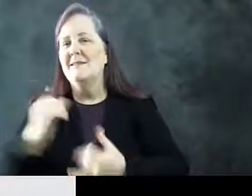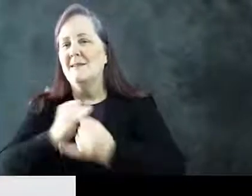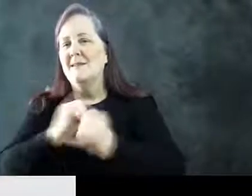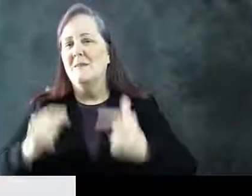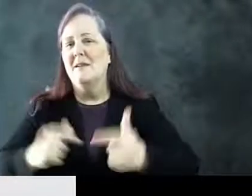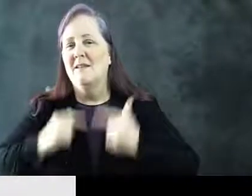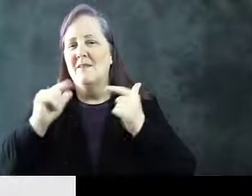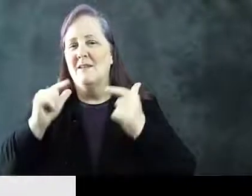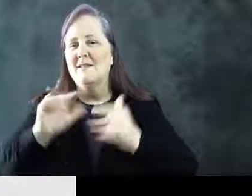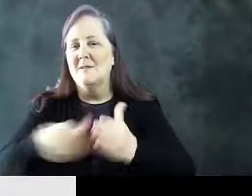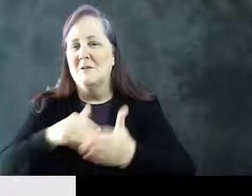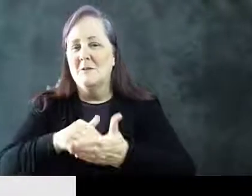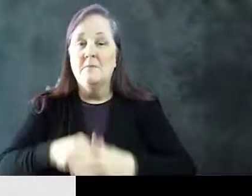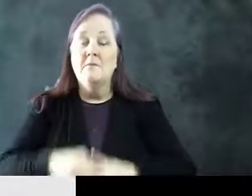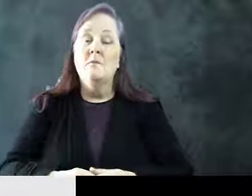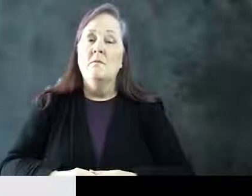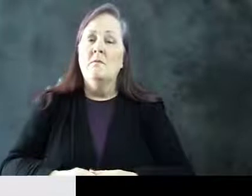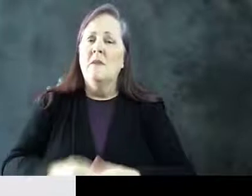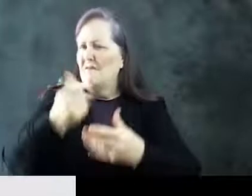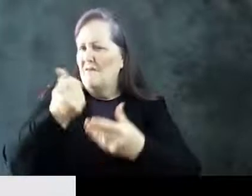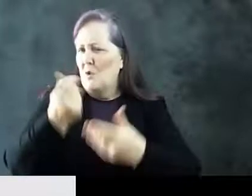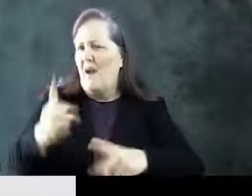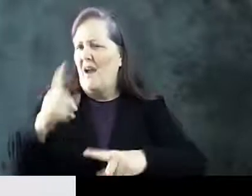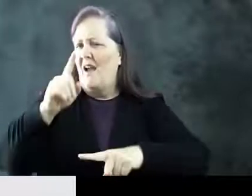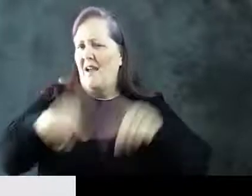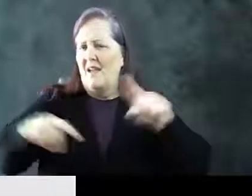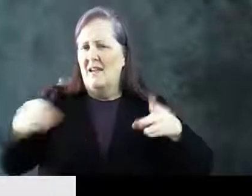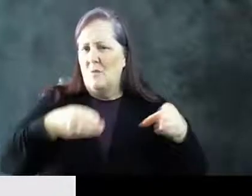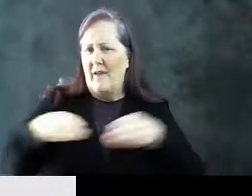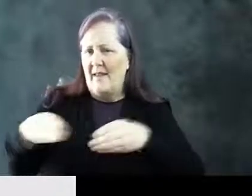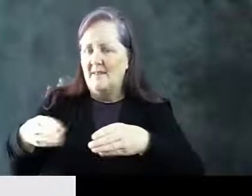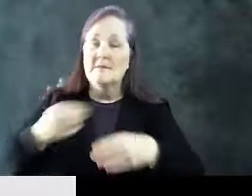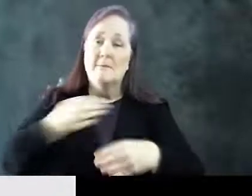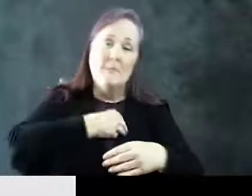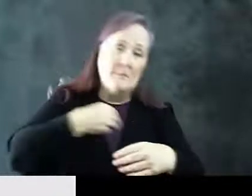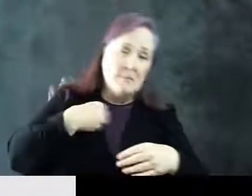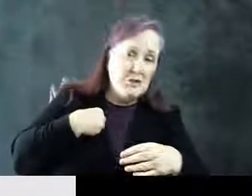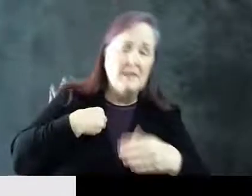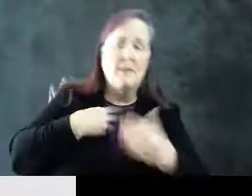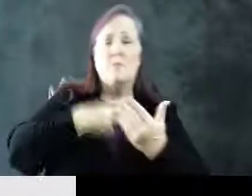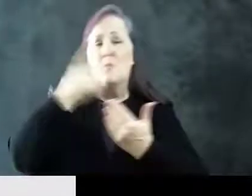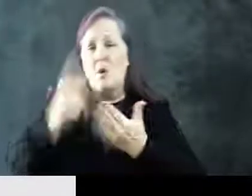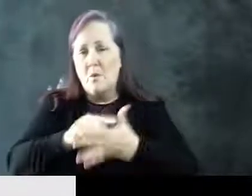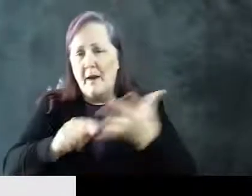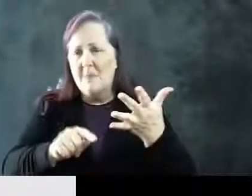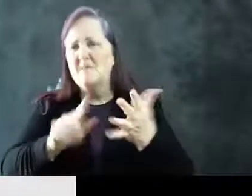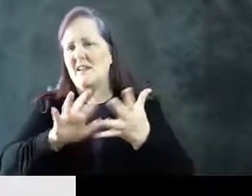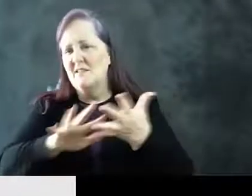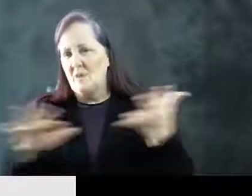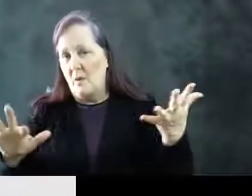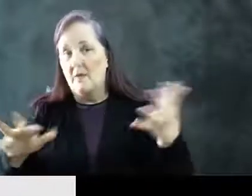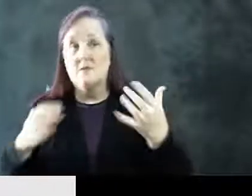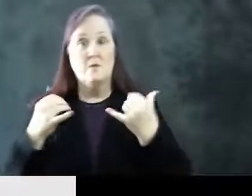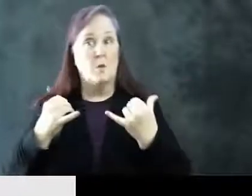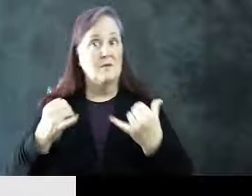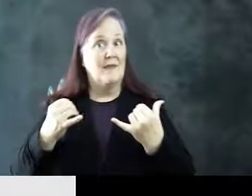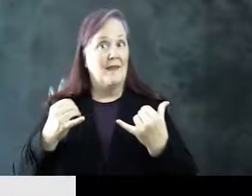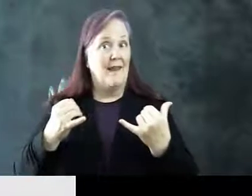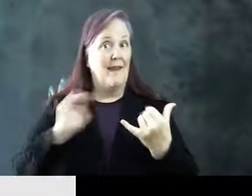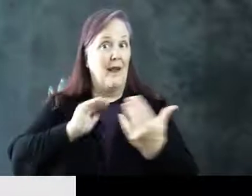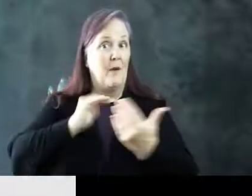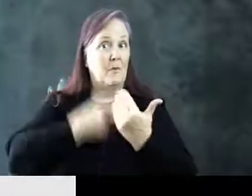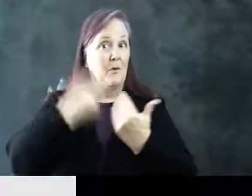our membership and also through programs that we have. And the program we're presenting today under is Ability